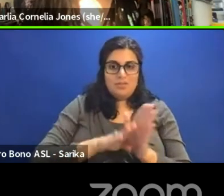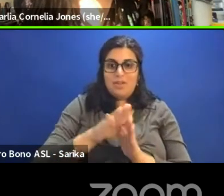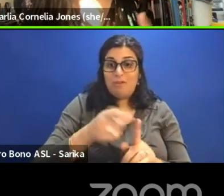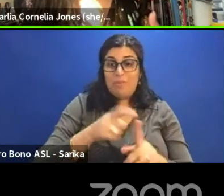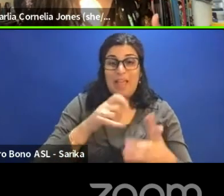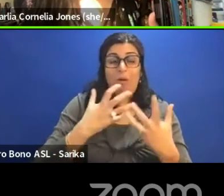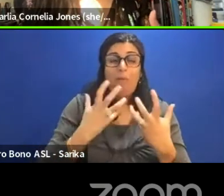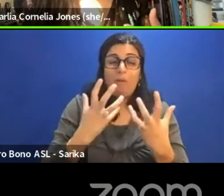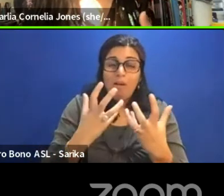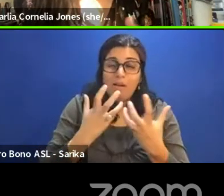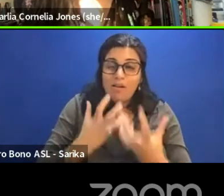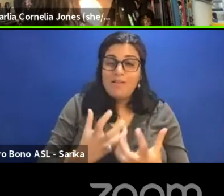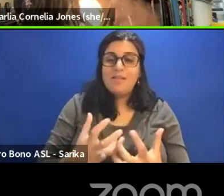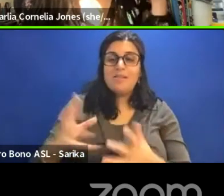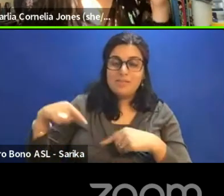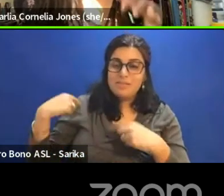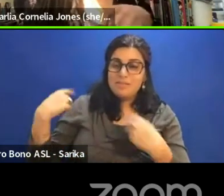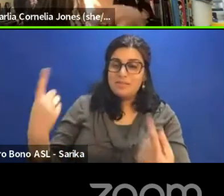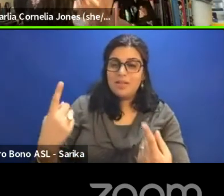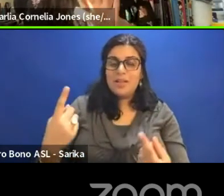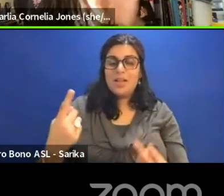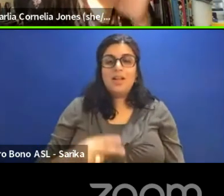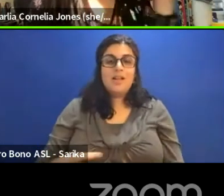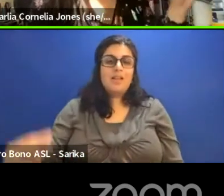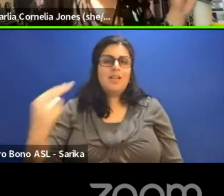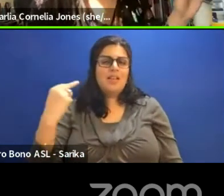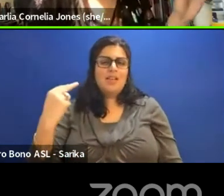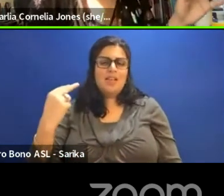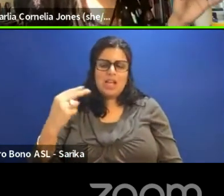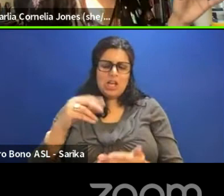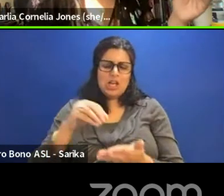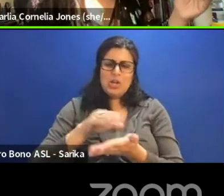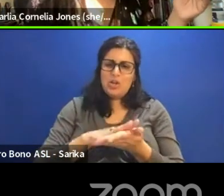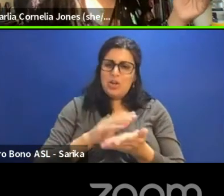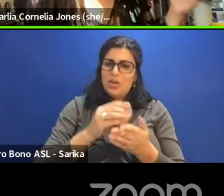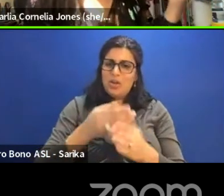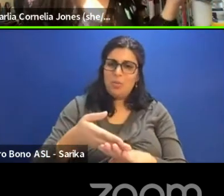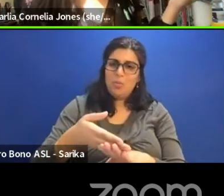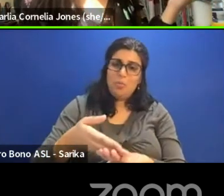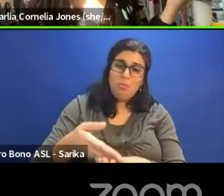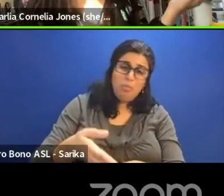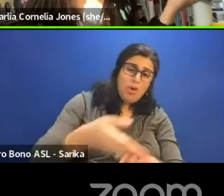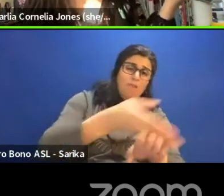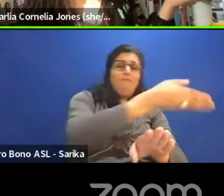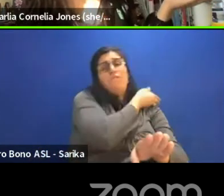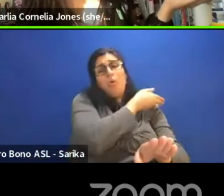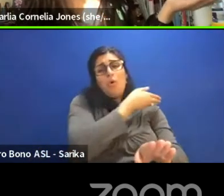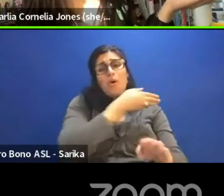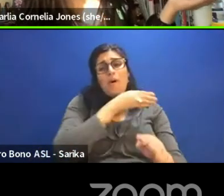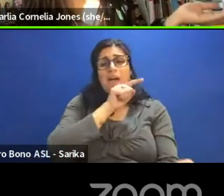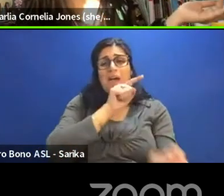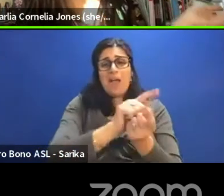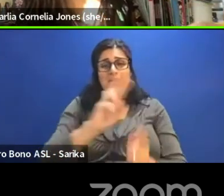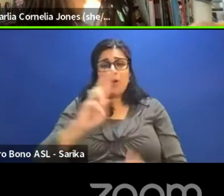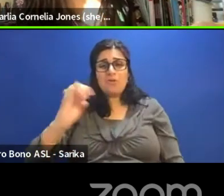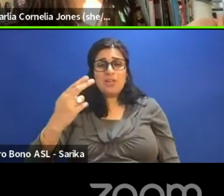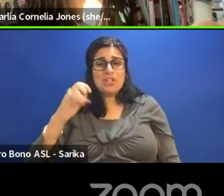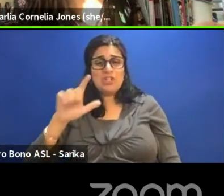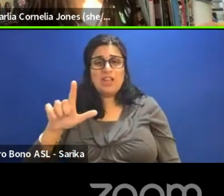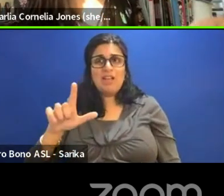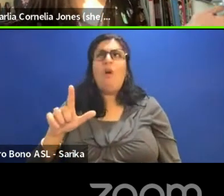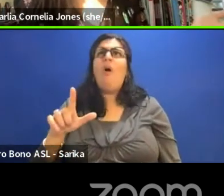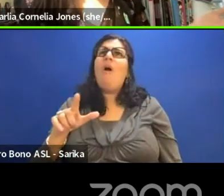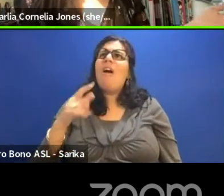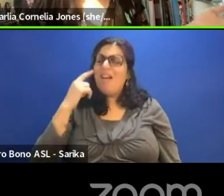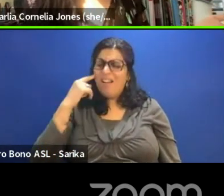years to just like, I was looking back at notes that were way before I met Rachel and thinking, oh my gosh, I did want to do this like retreat